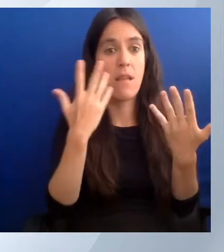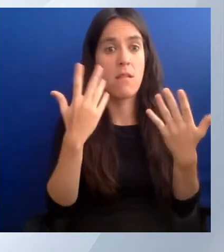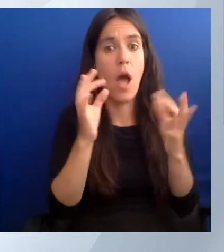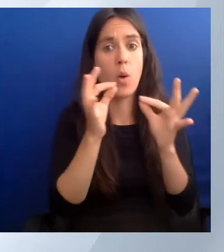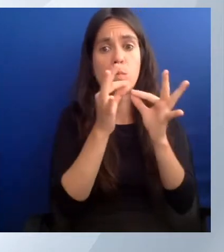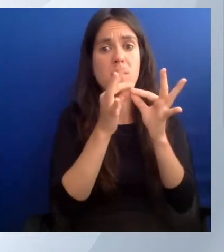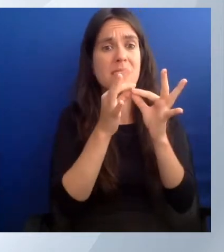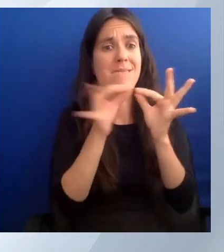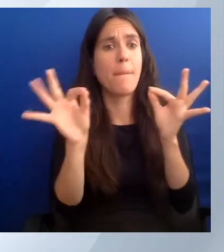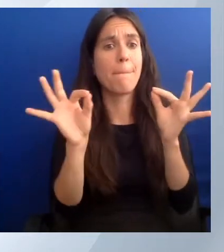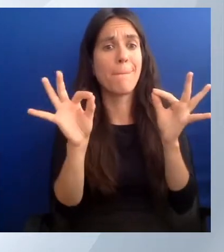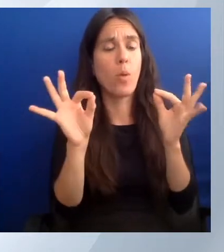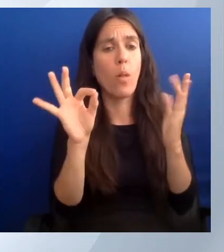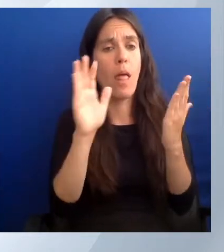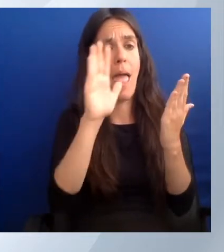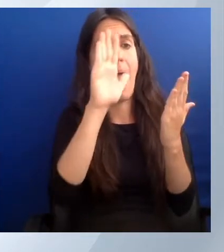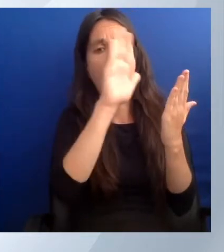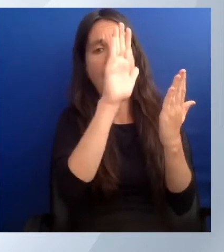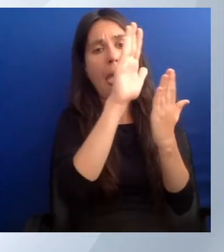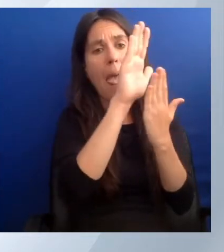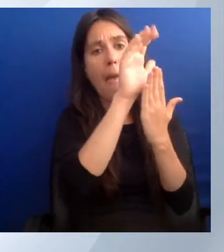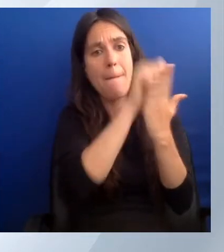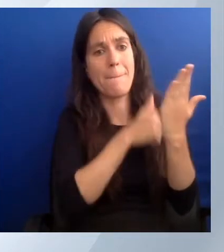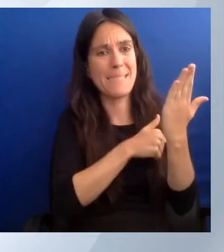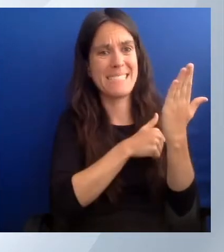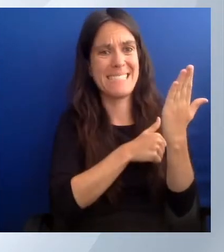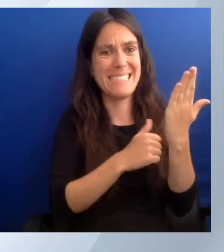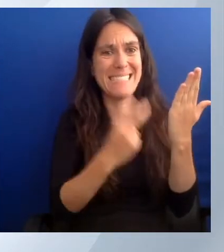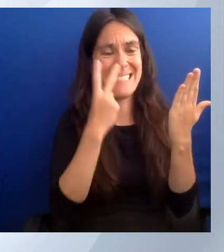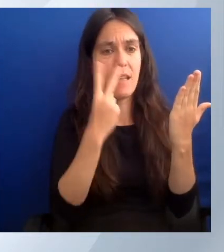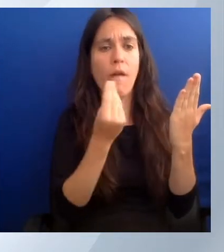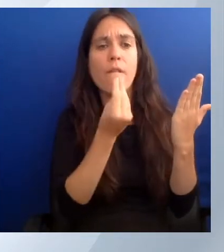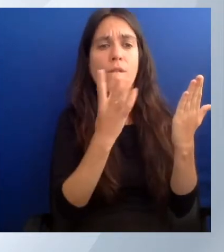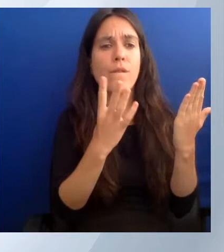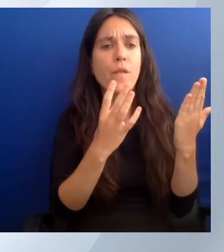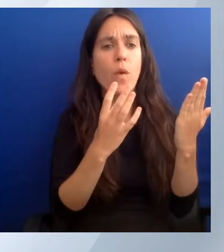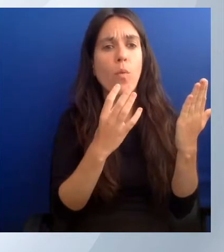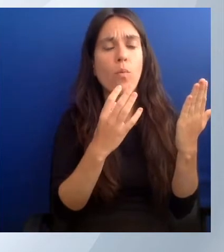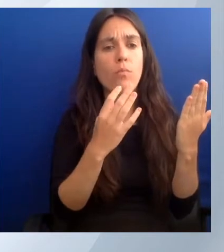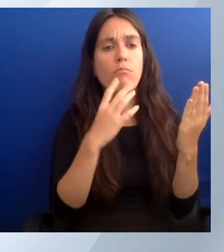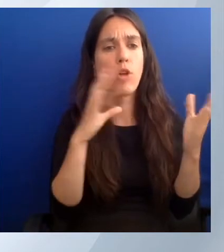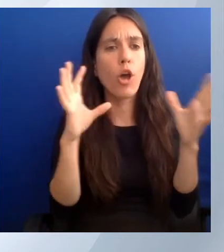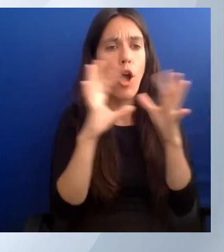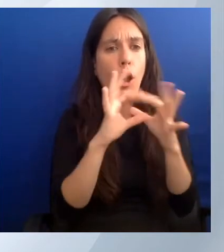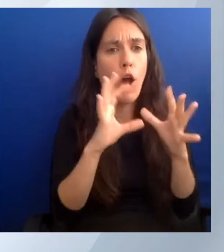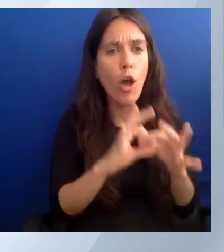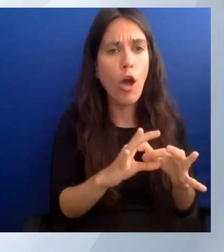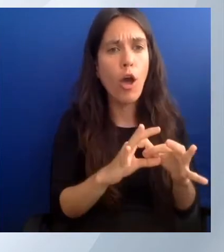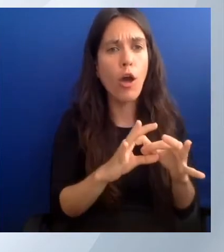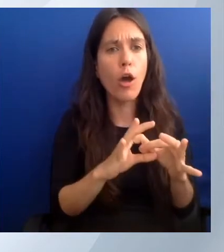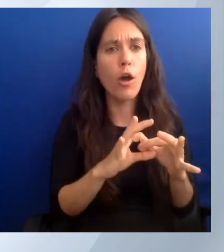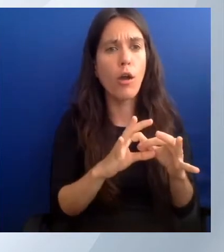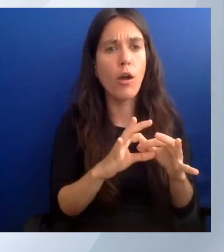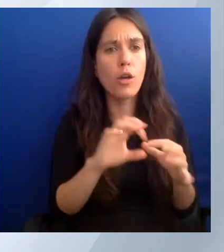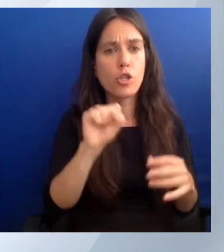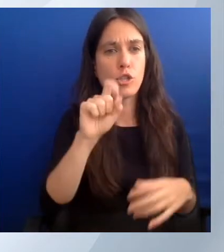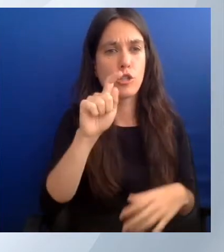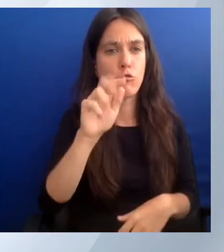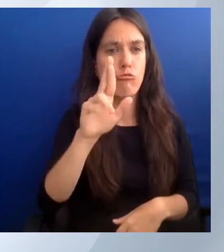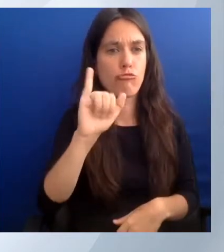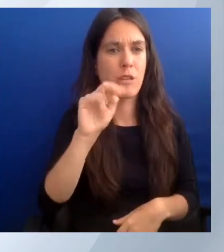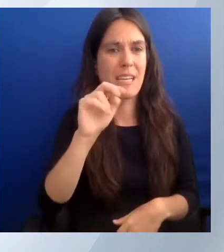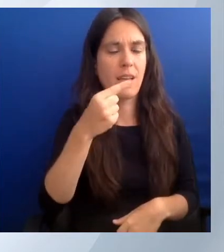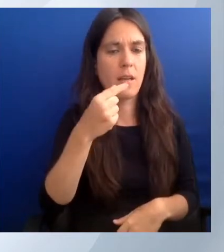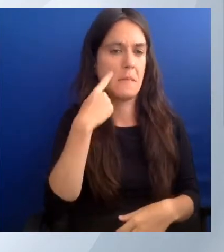empty class. It's only got a few things in it. We have a constant for our connection string, which obviously you're not going to have in your production code, but in a demo